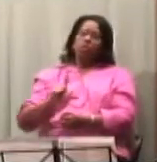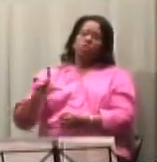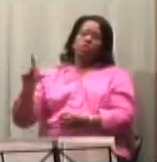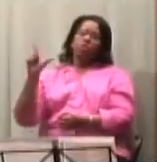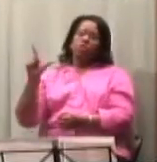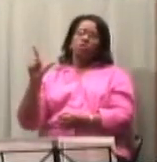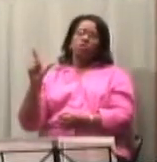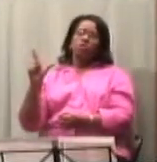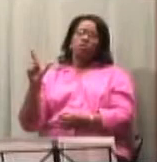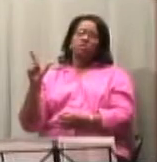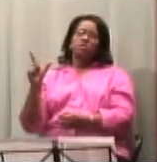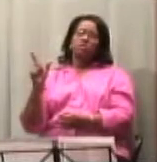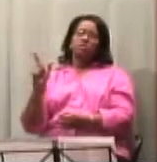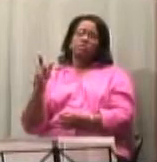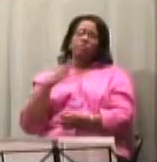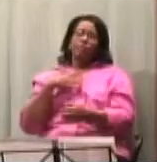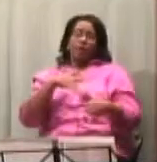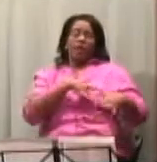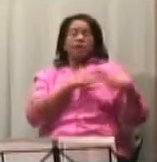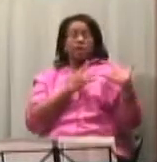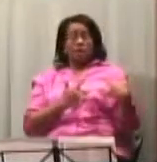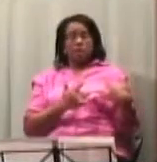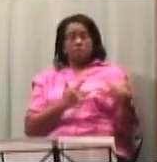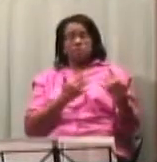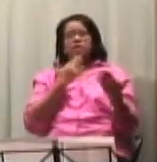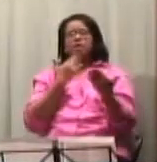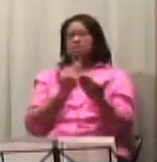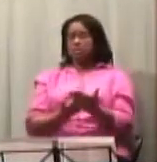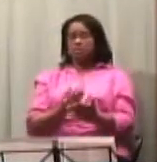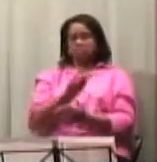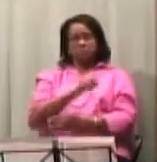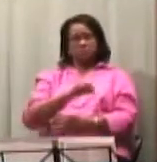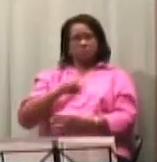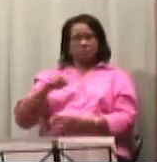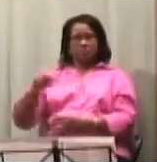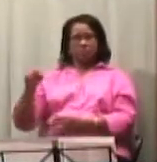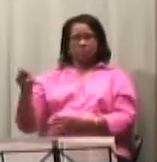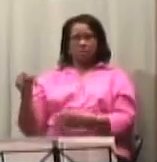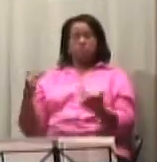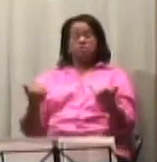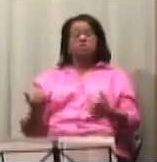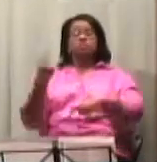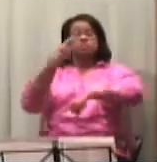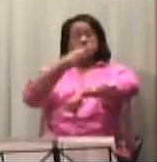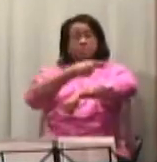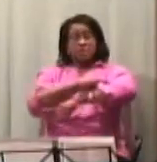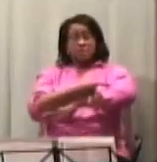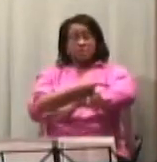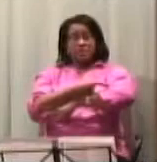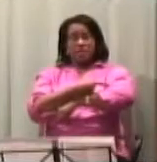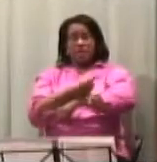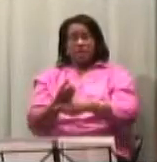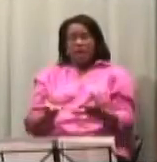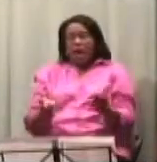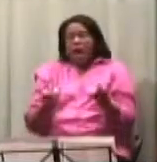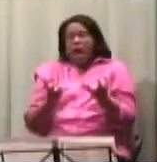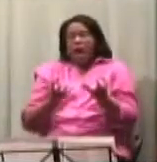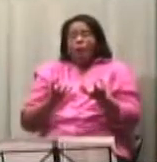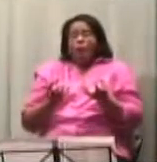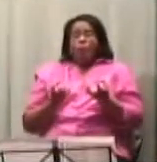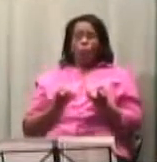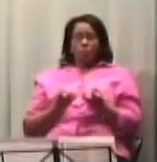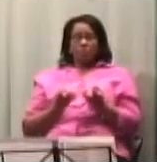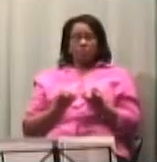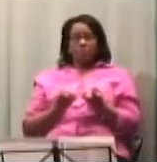rich soil. From today, I want to produce fruit. Give